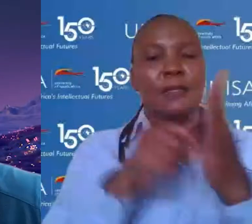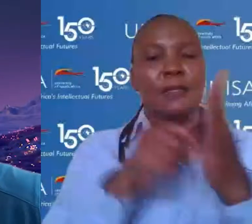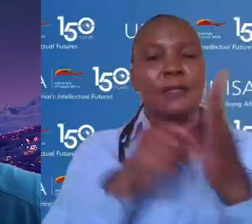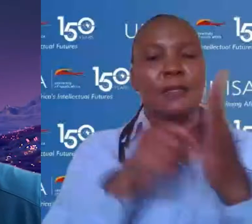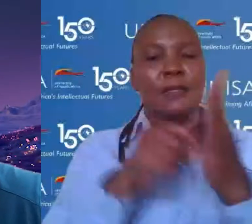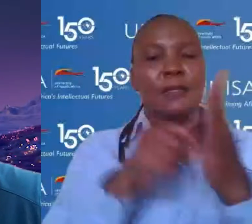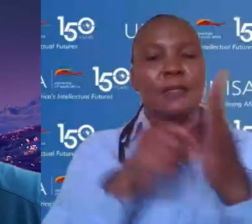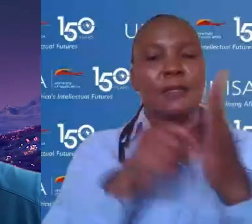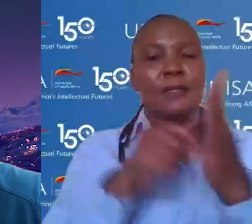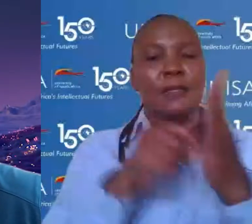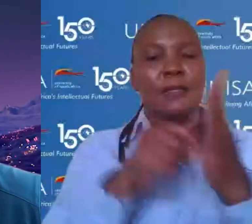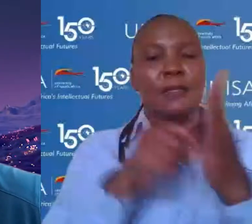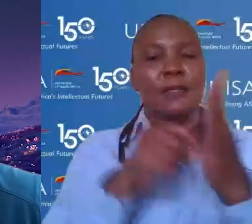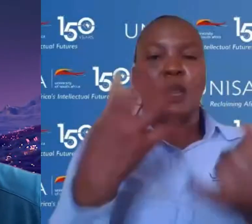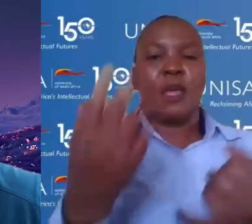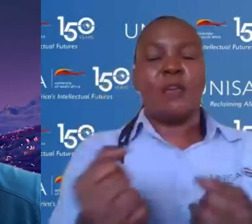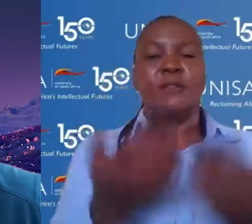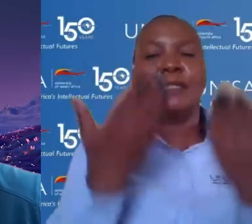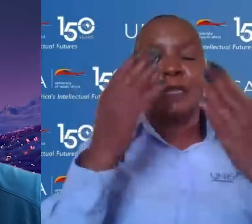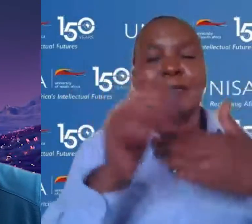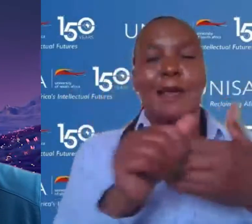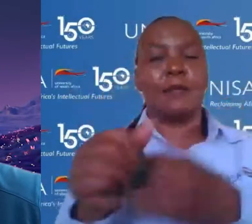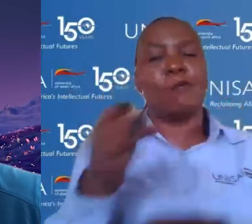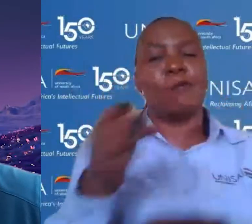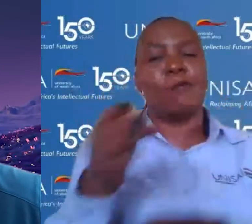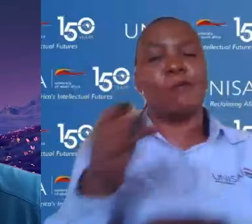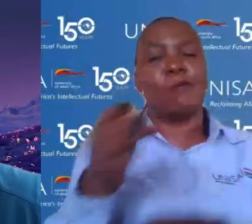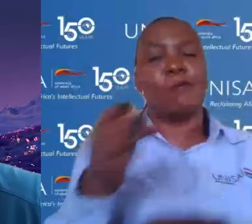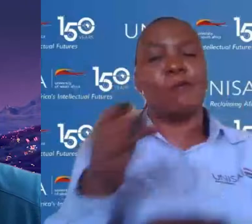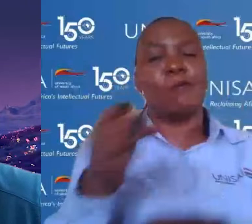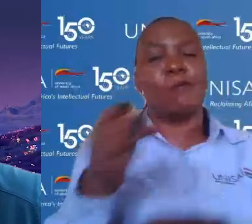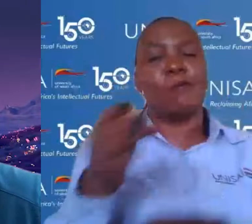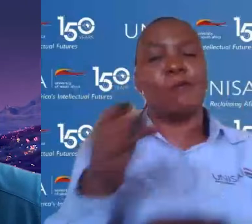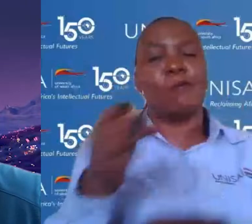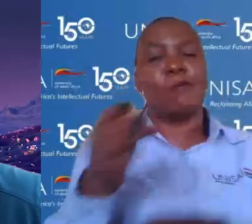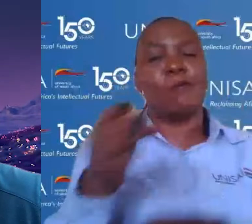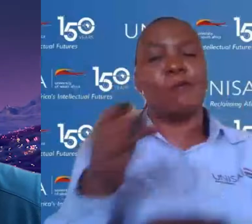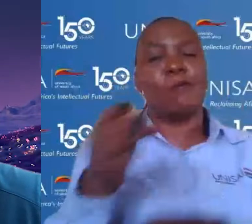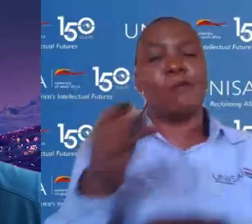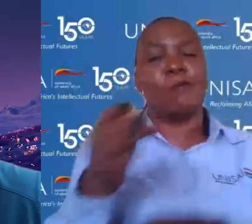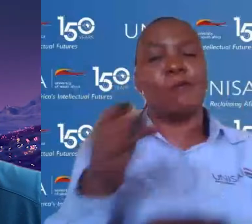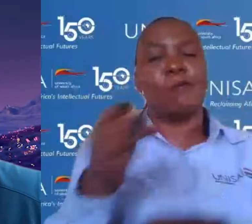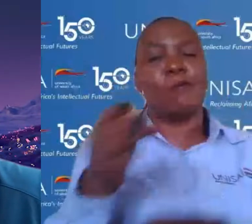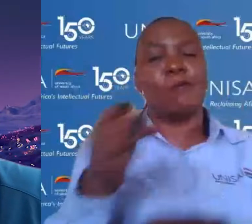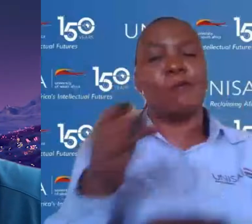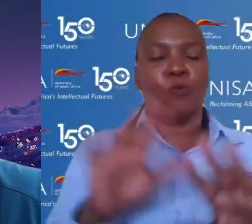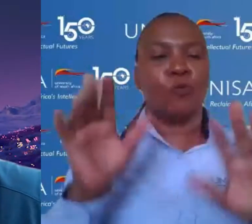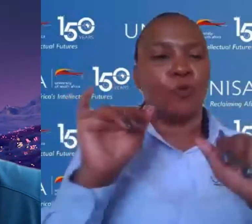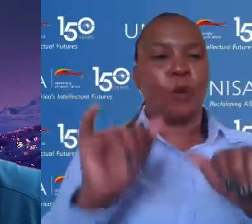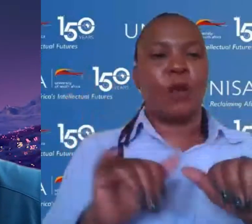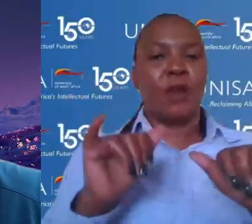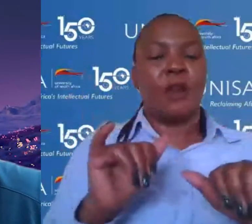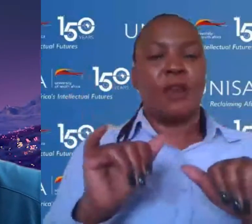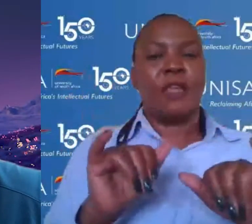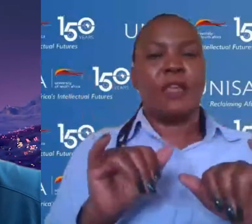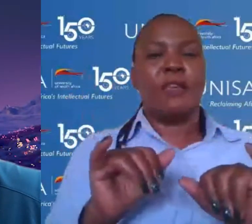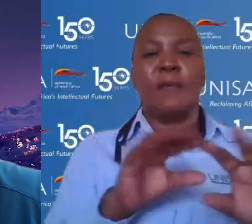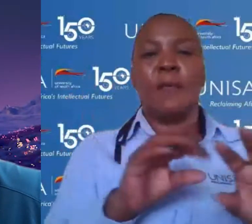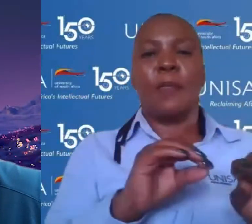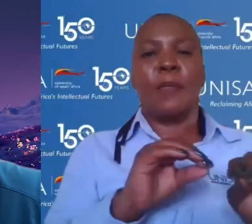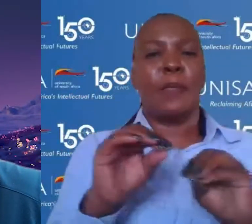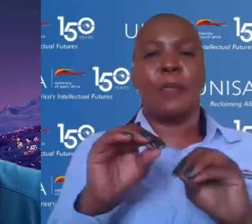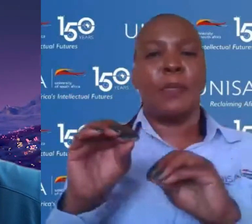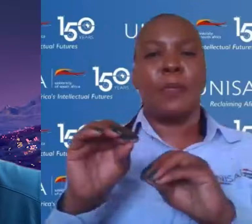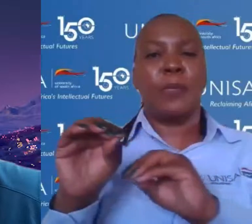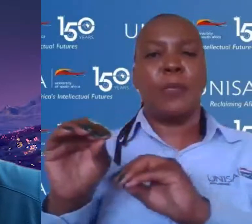guide, it's already there. So don't wait. Don't wait if there is a delay in delivery